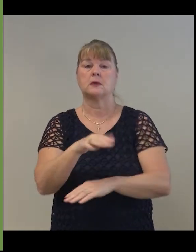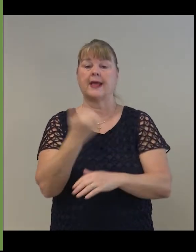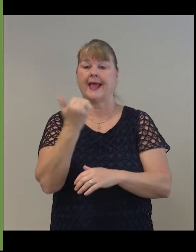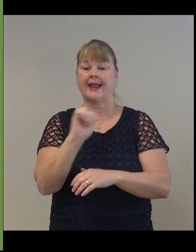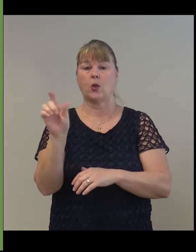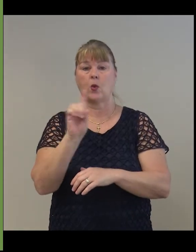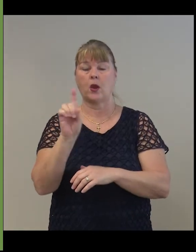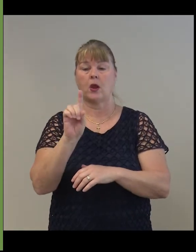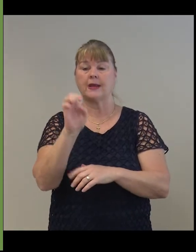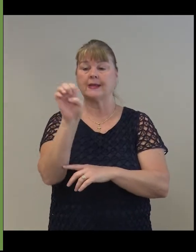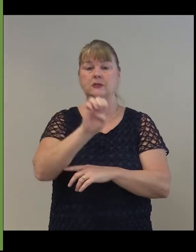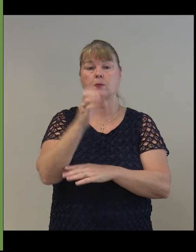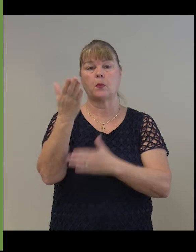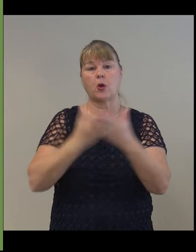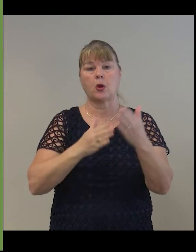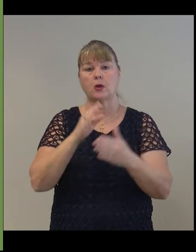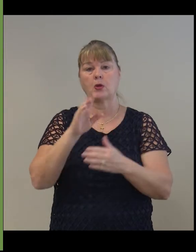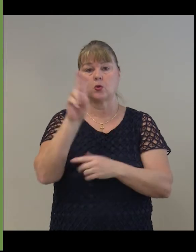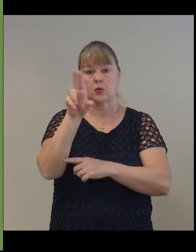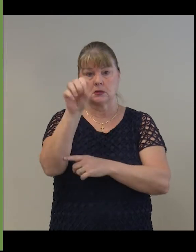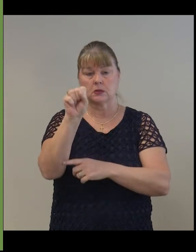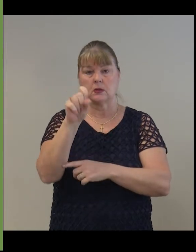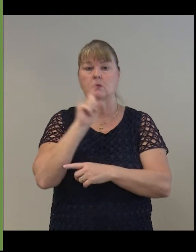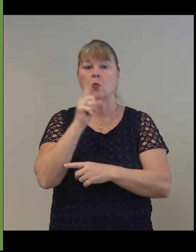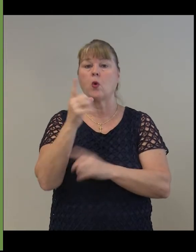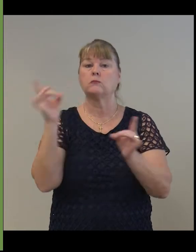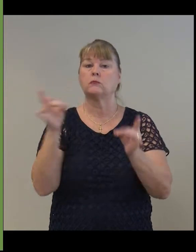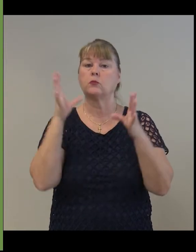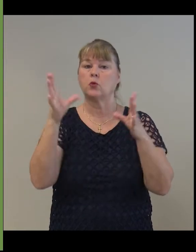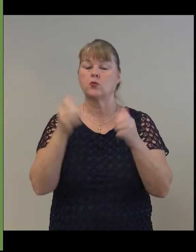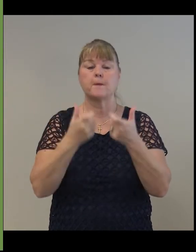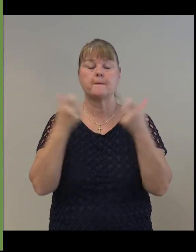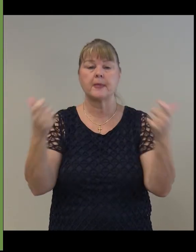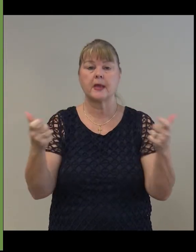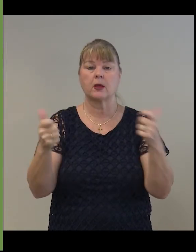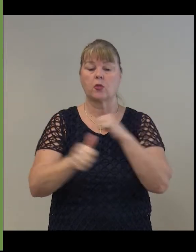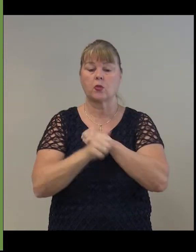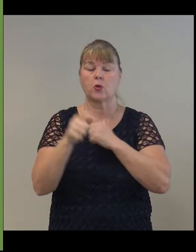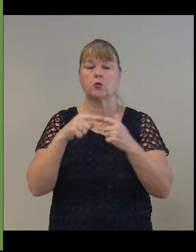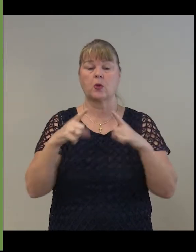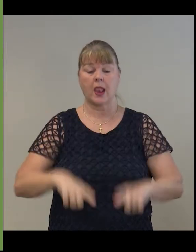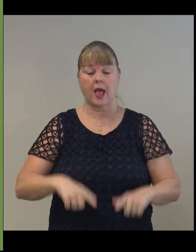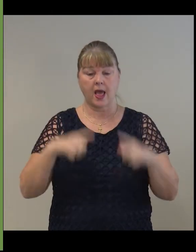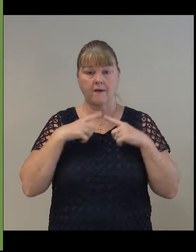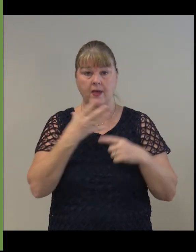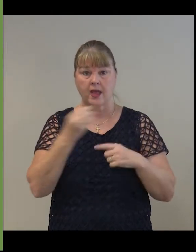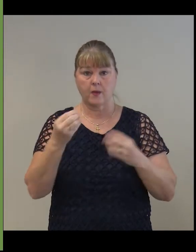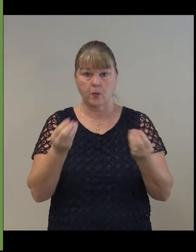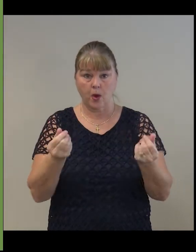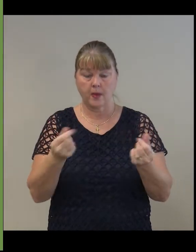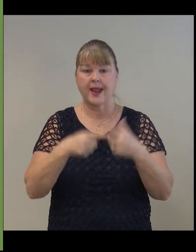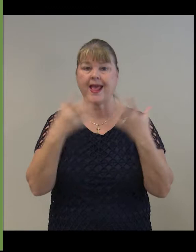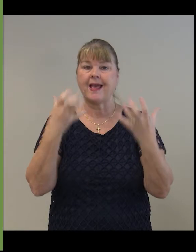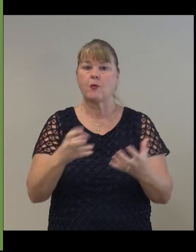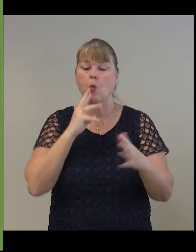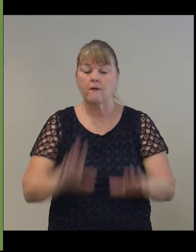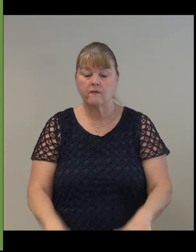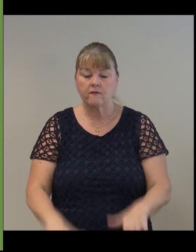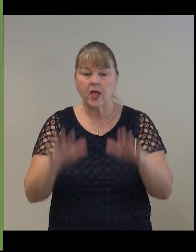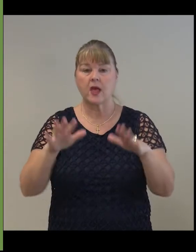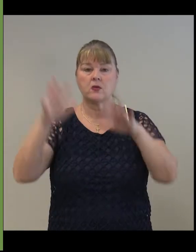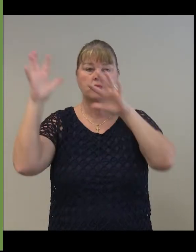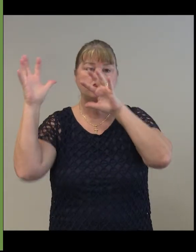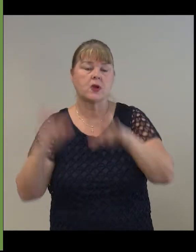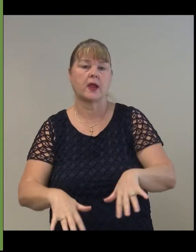Storm surge is one of the greatest threats to life and to property. And then heavy flooding and rainfall. There's no secret that